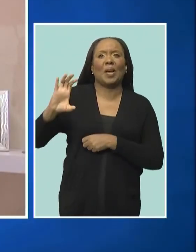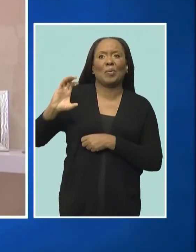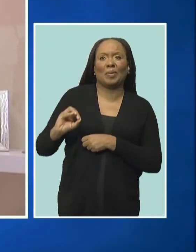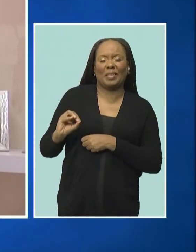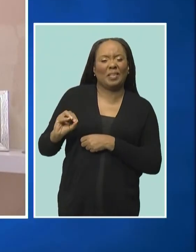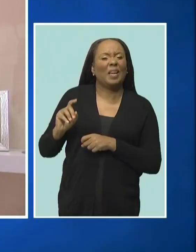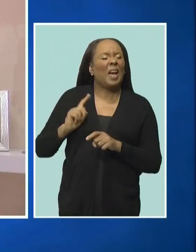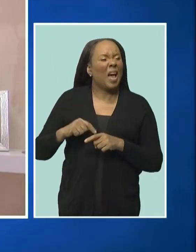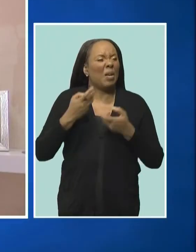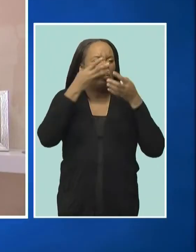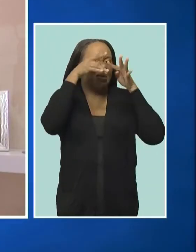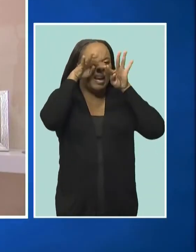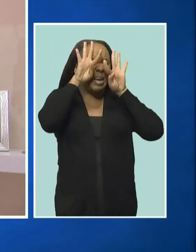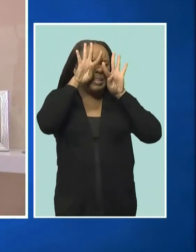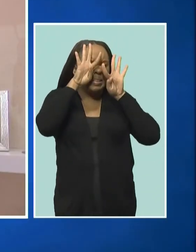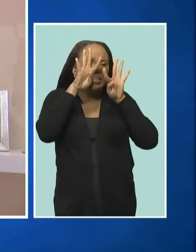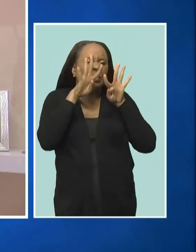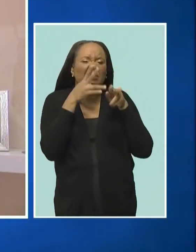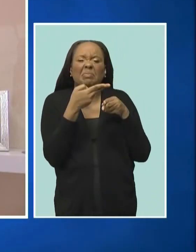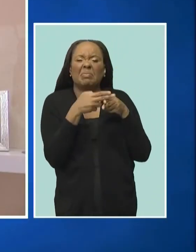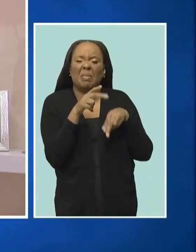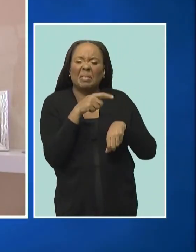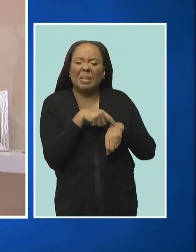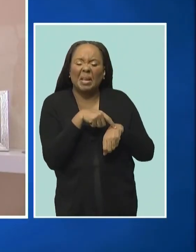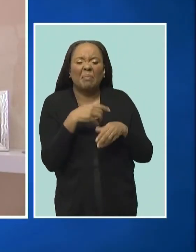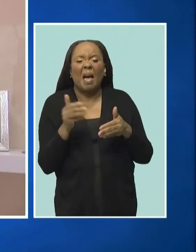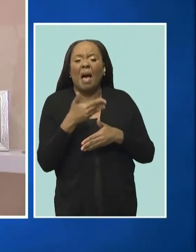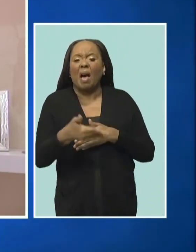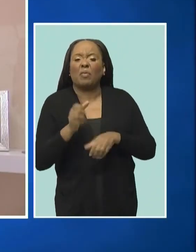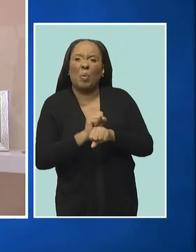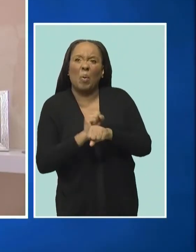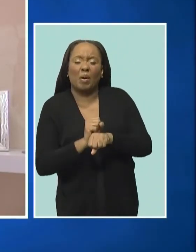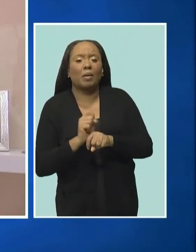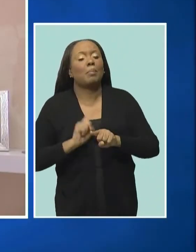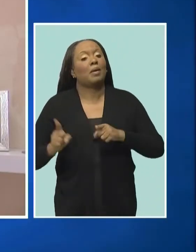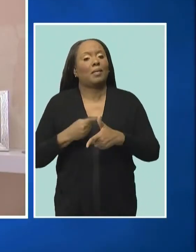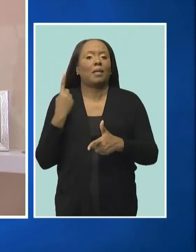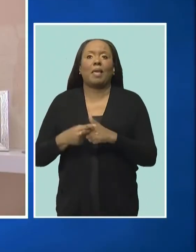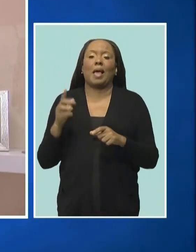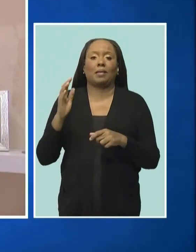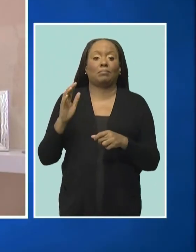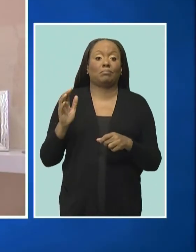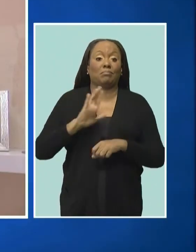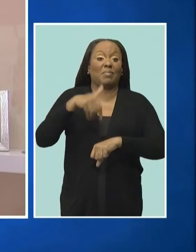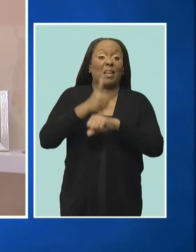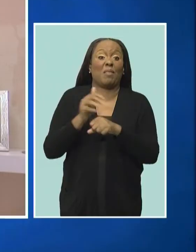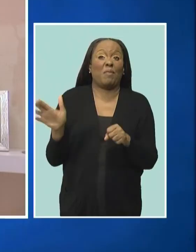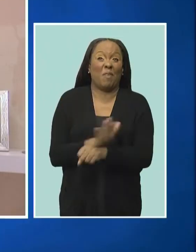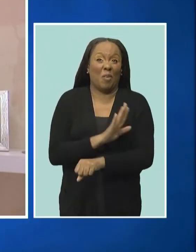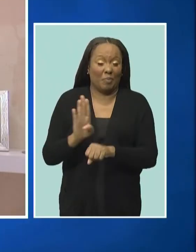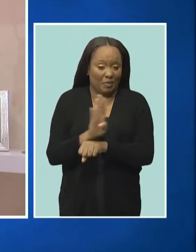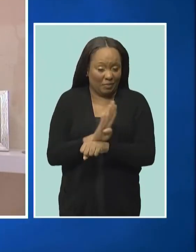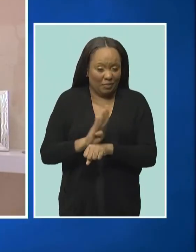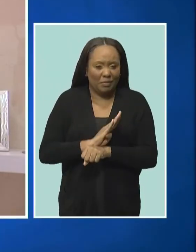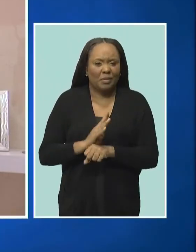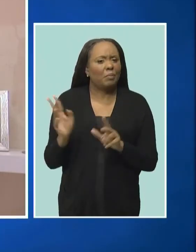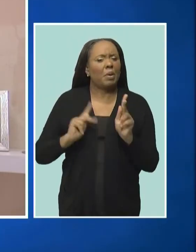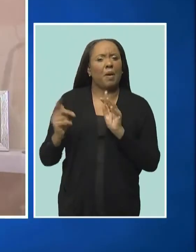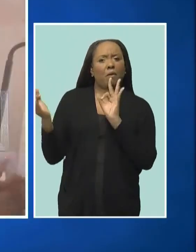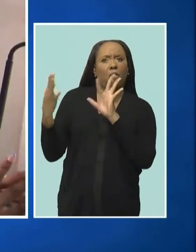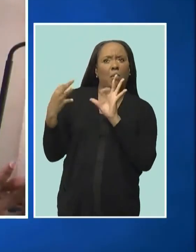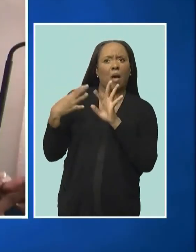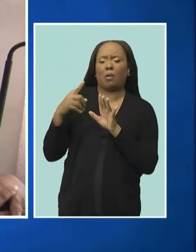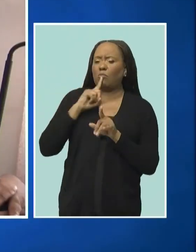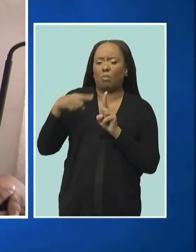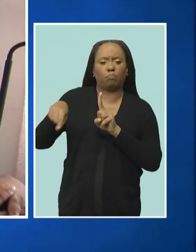me basically would have blossomed into a full-fledged business. After the feedback from customers was quite